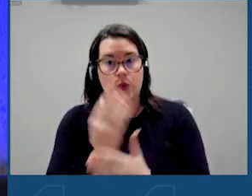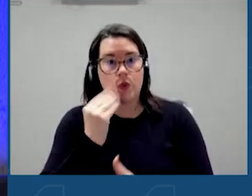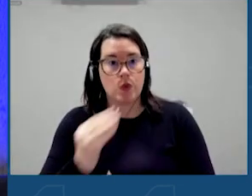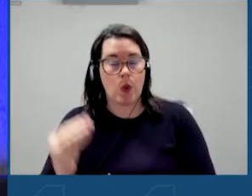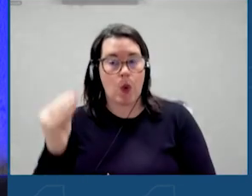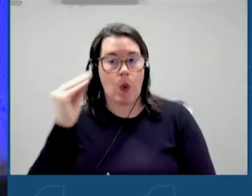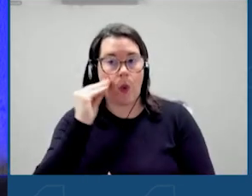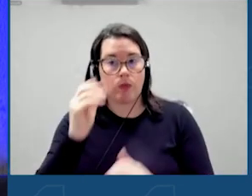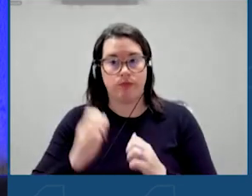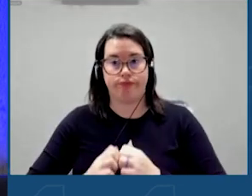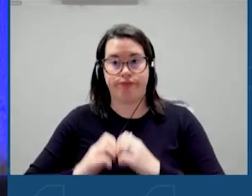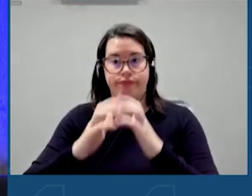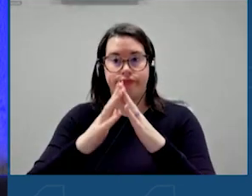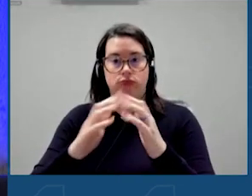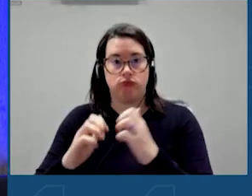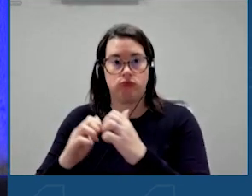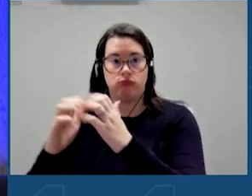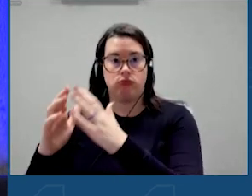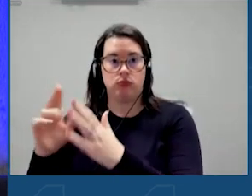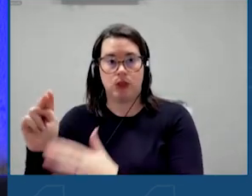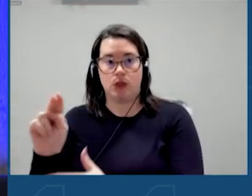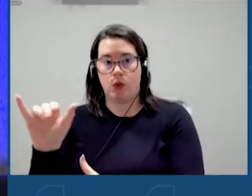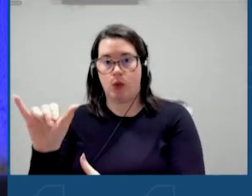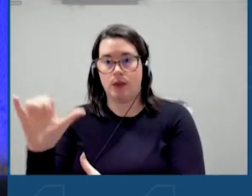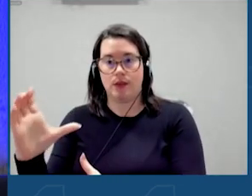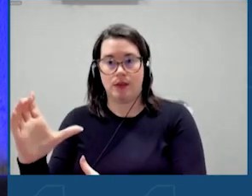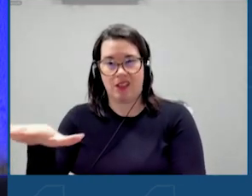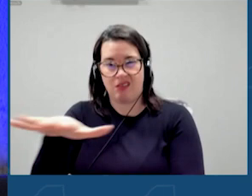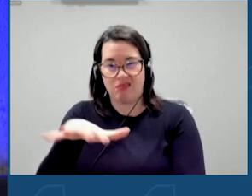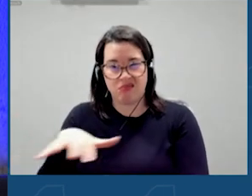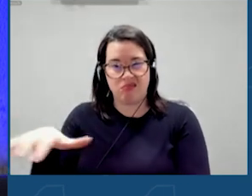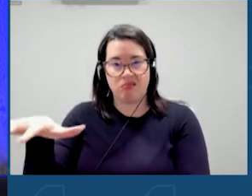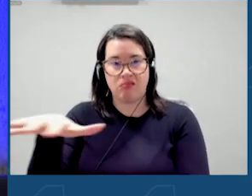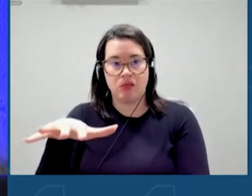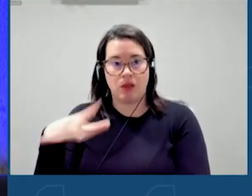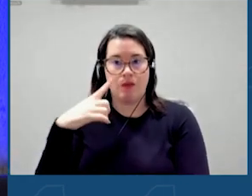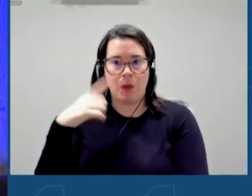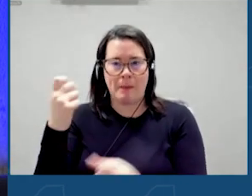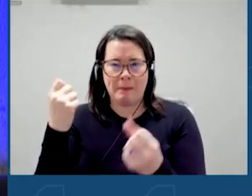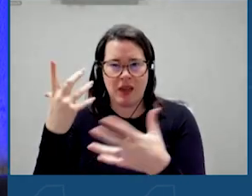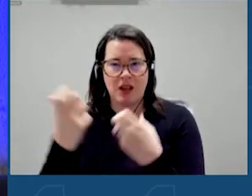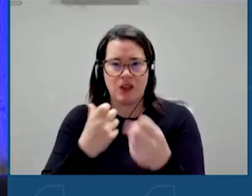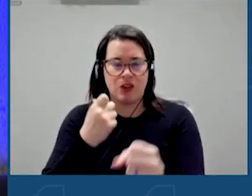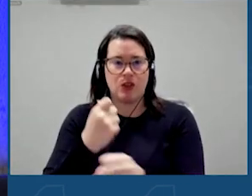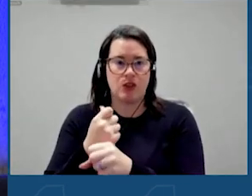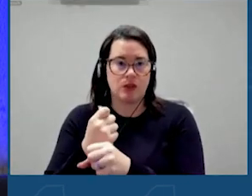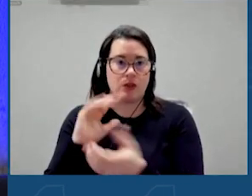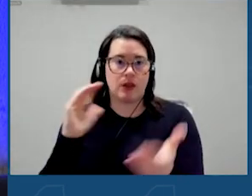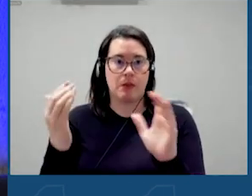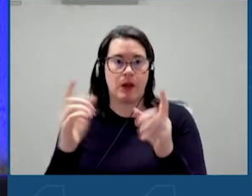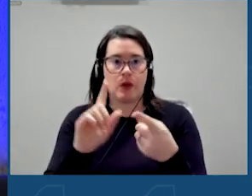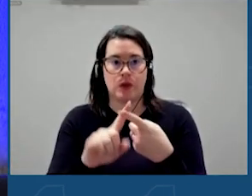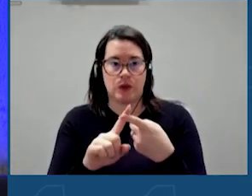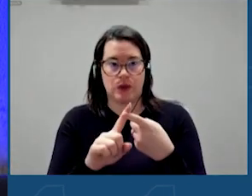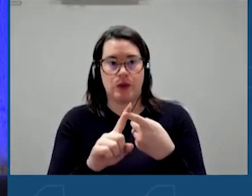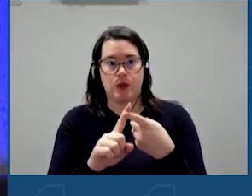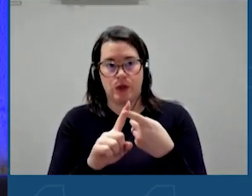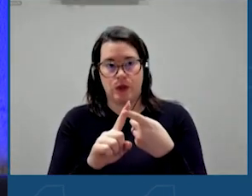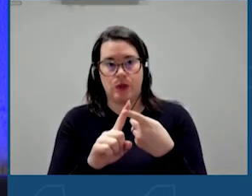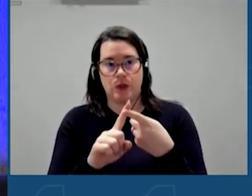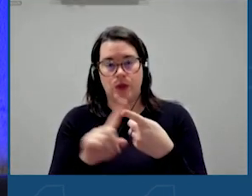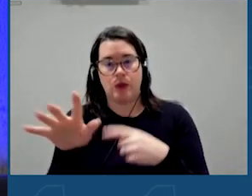of New York City, the region, the metro area, for years, compared with suburban areas across the country.